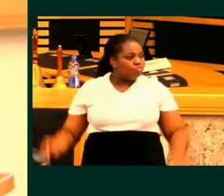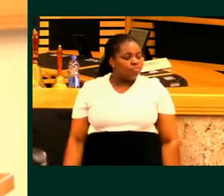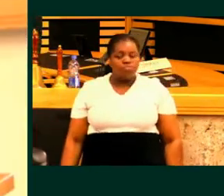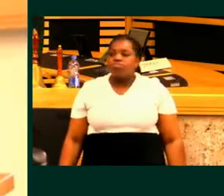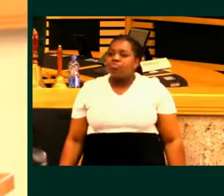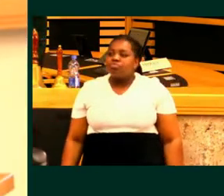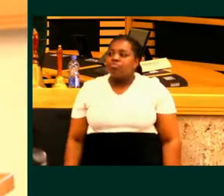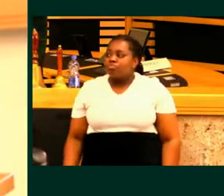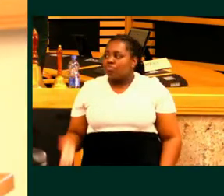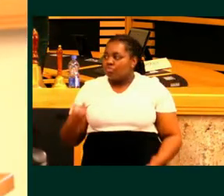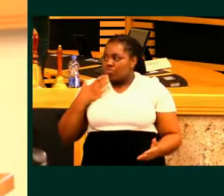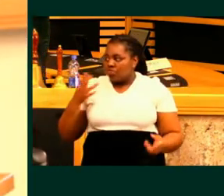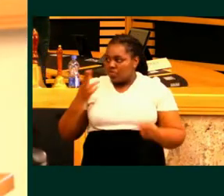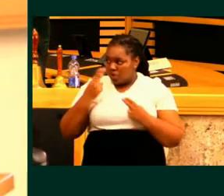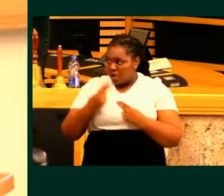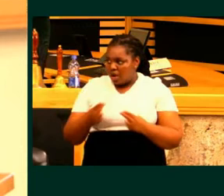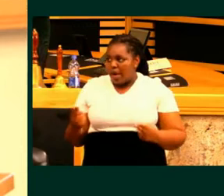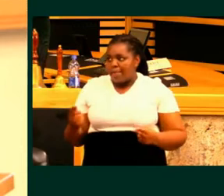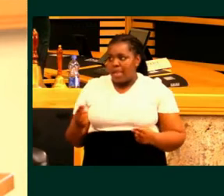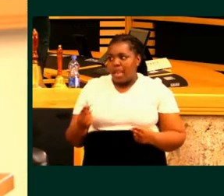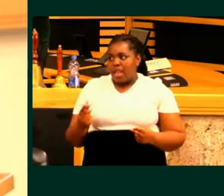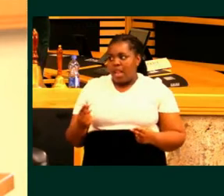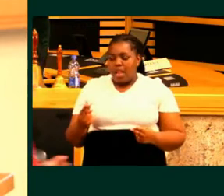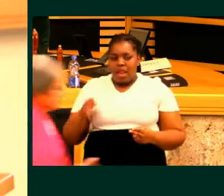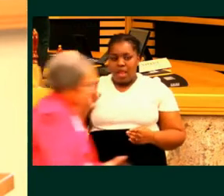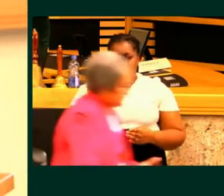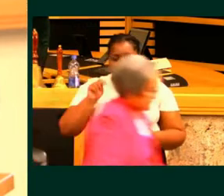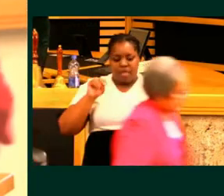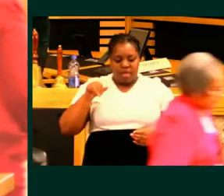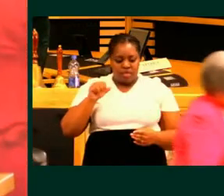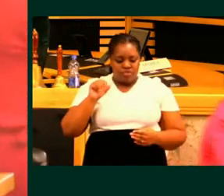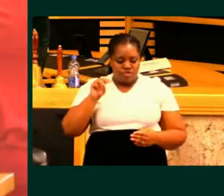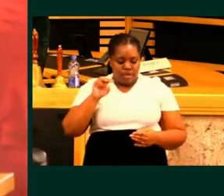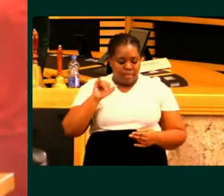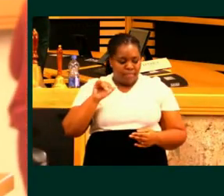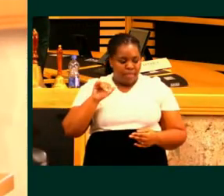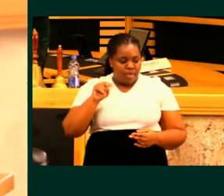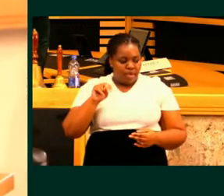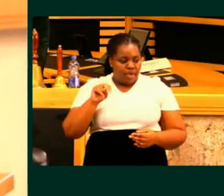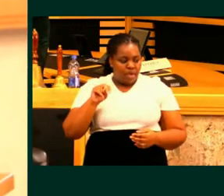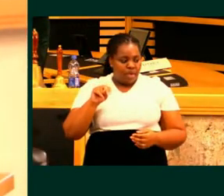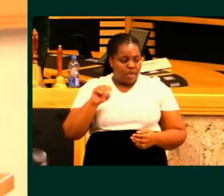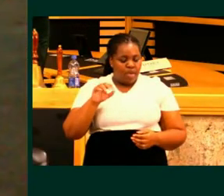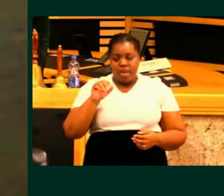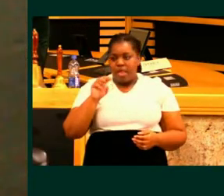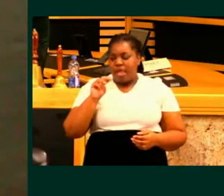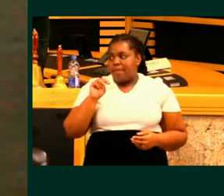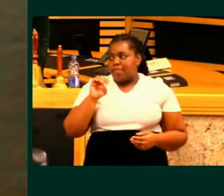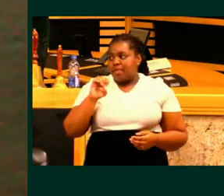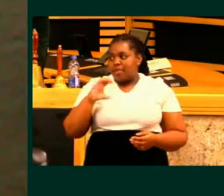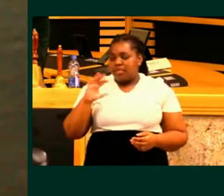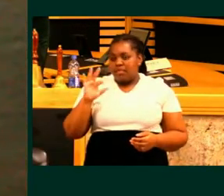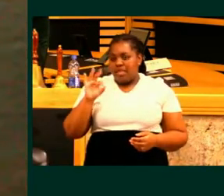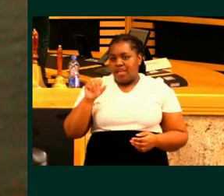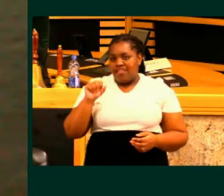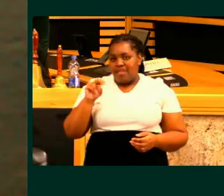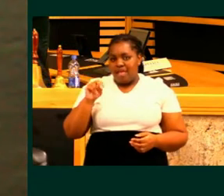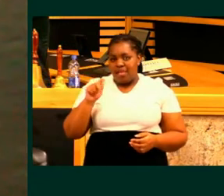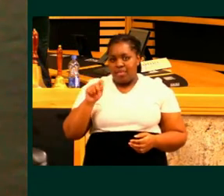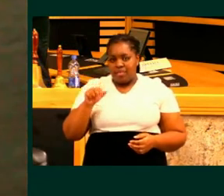thank you honorable Benjamin honorable MEC honorable